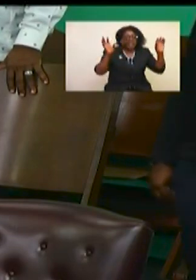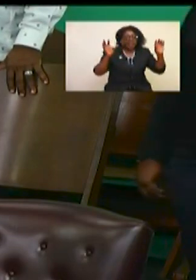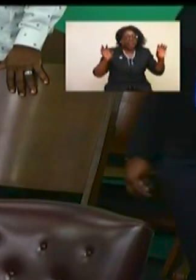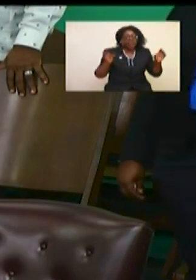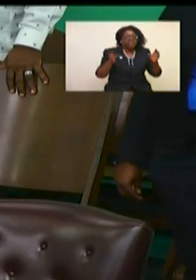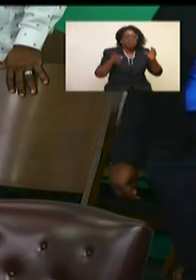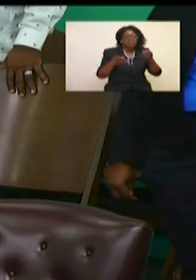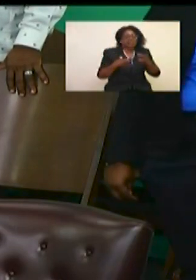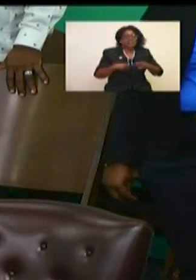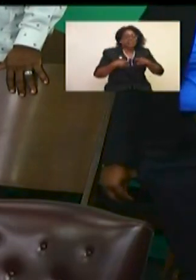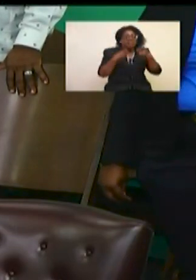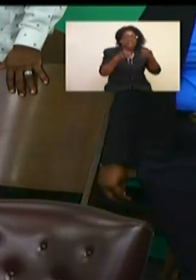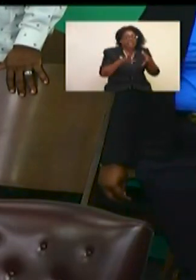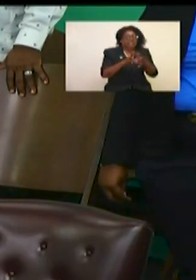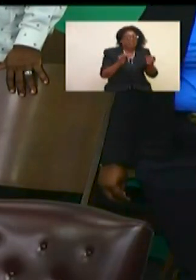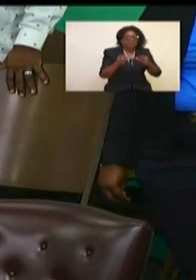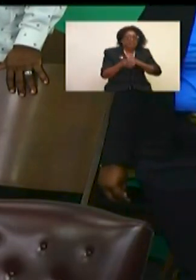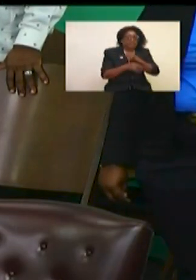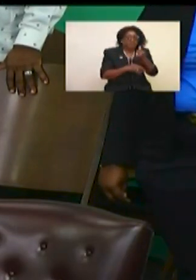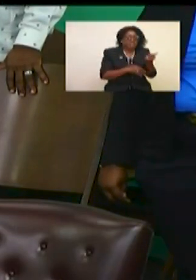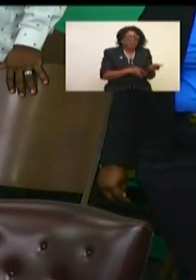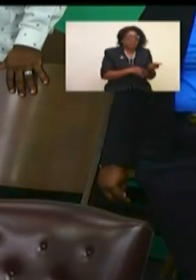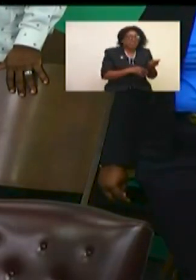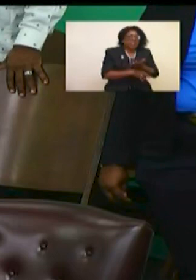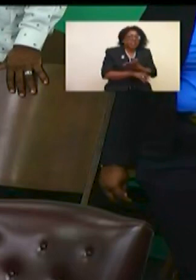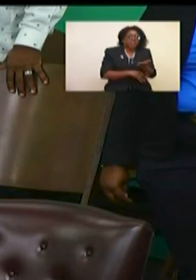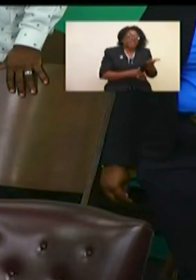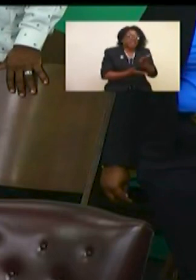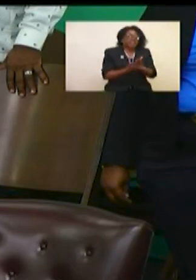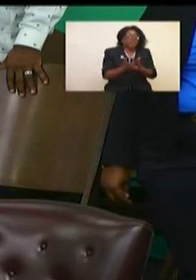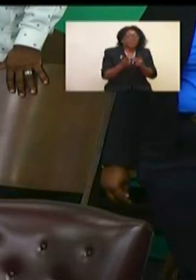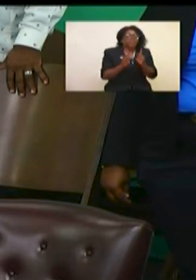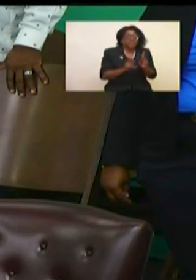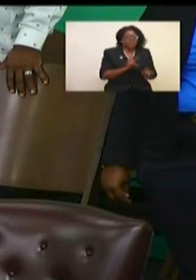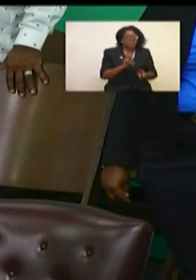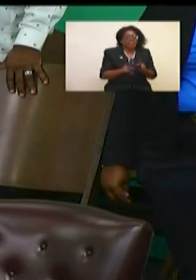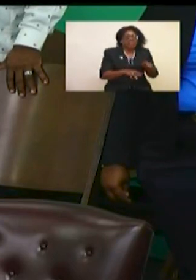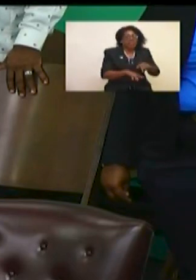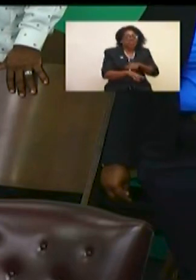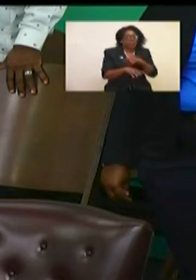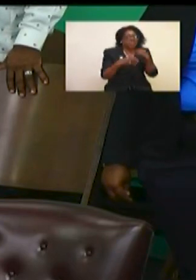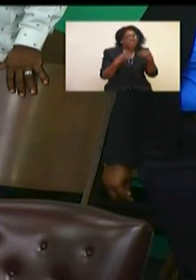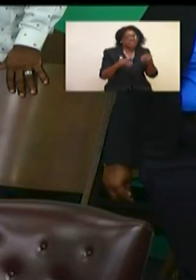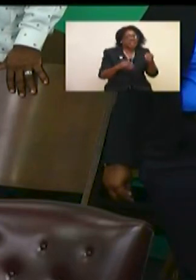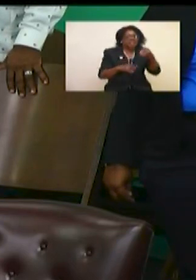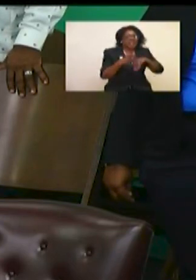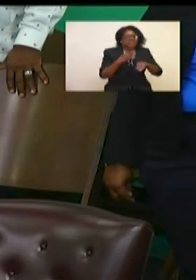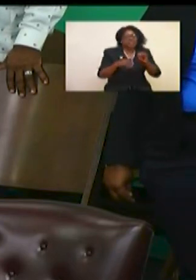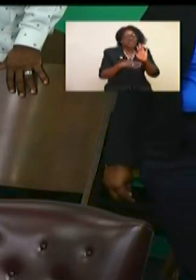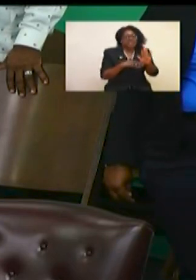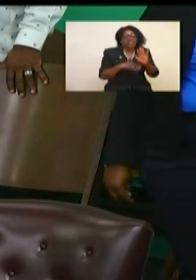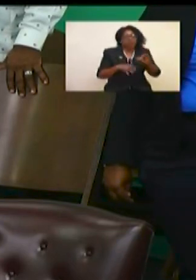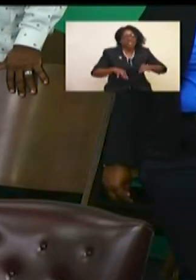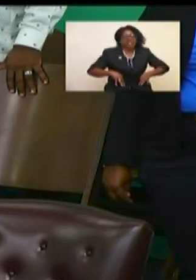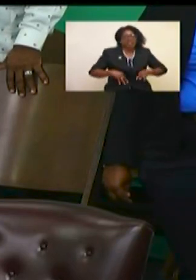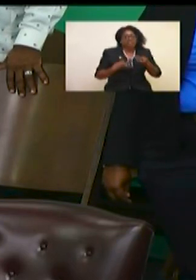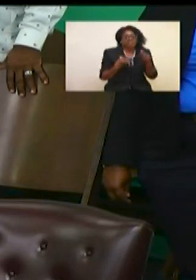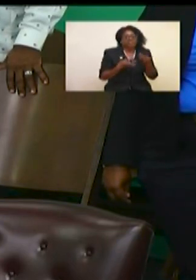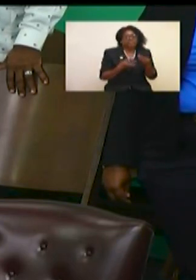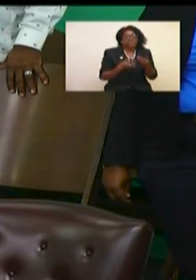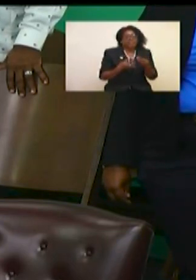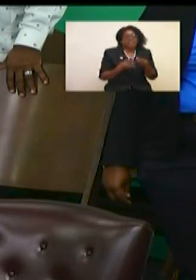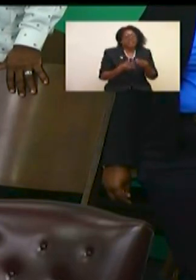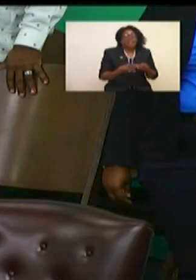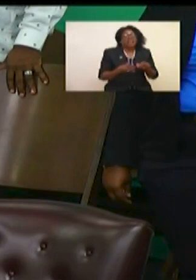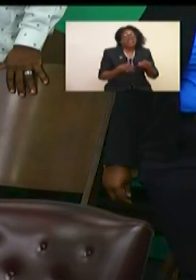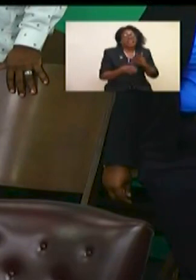others. There are some people, as long as nothing is happening in your life and you remain stagnant or in a deprived condition,